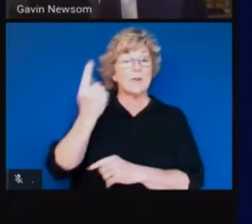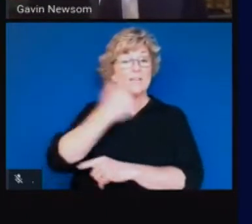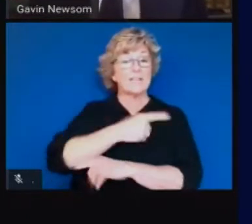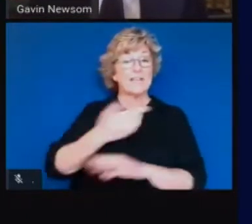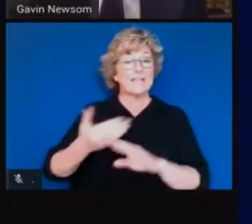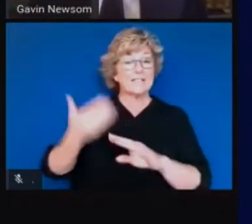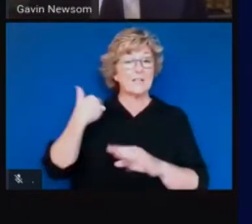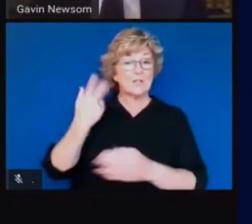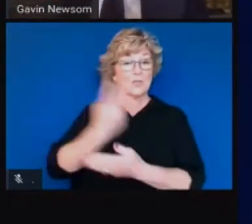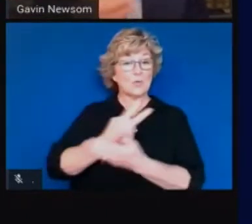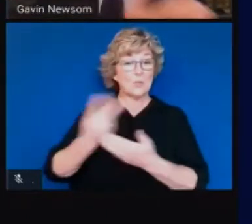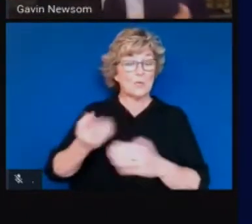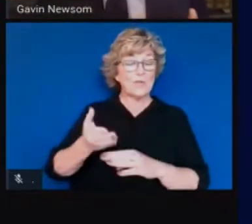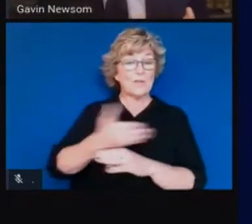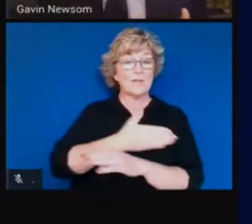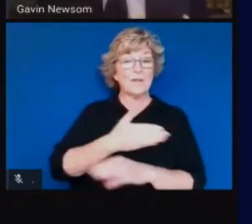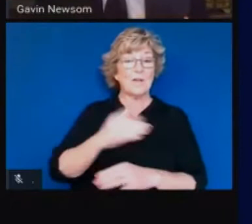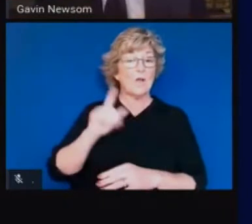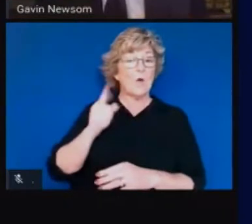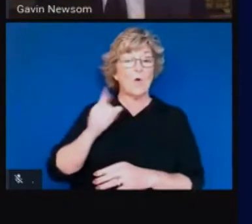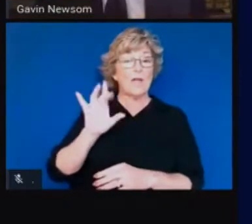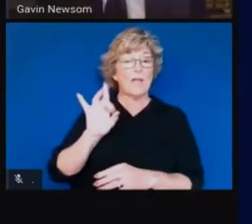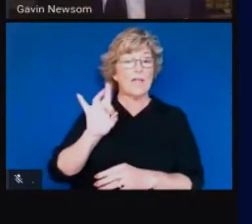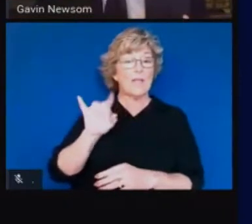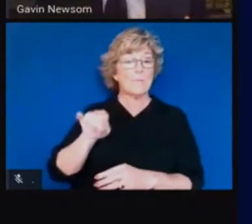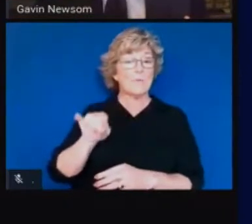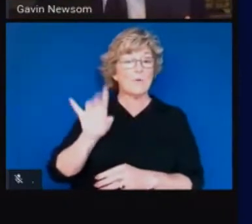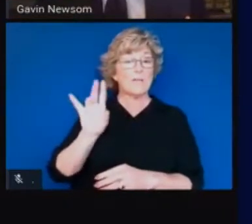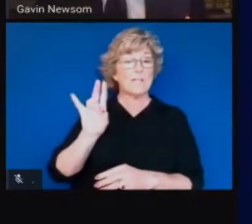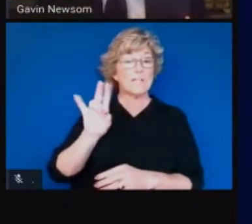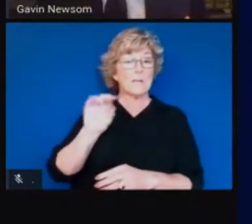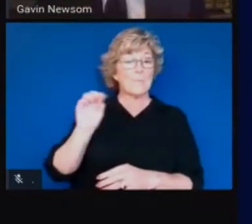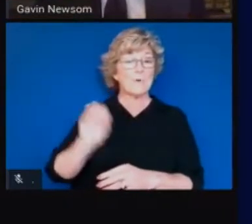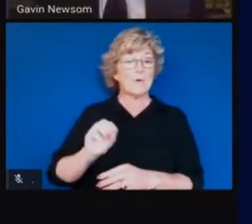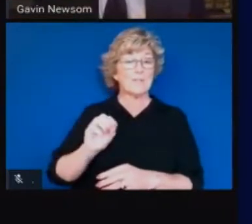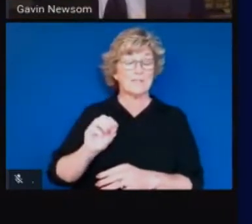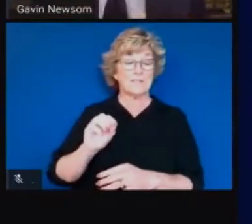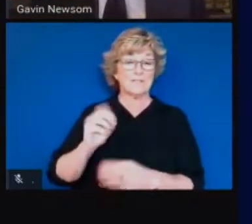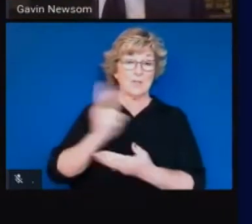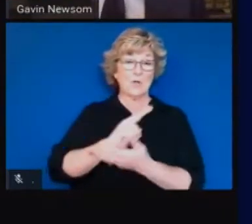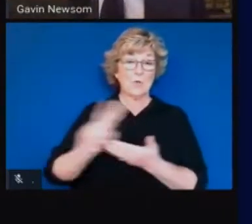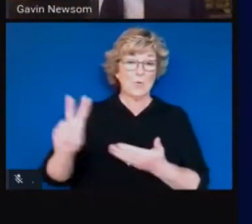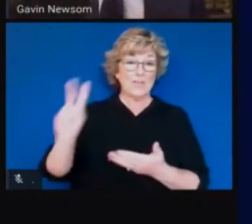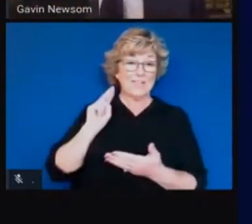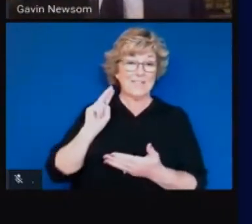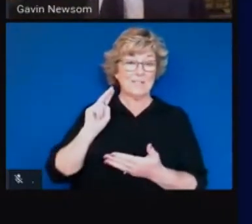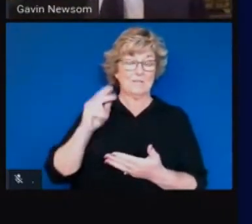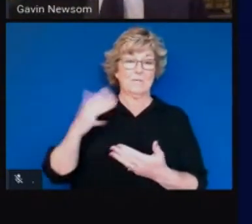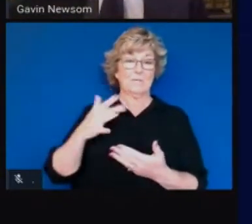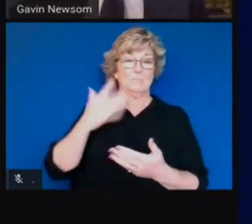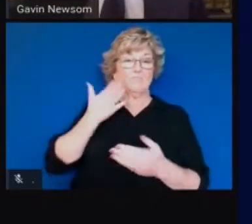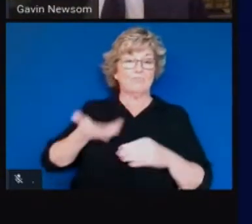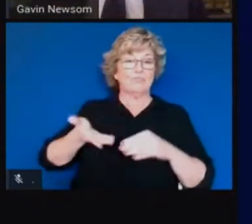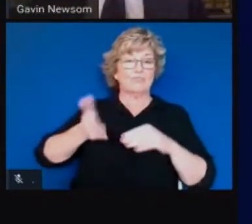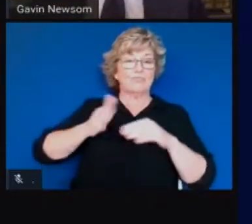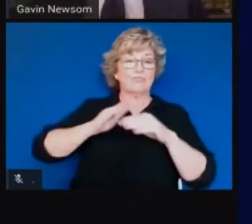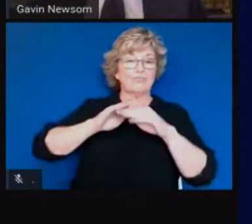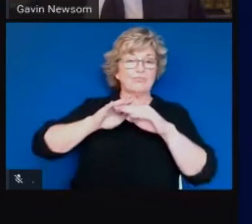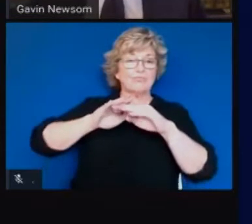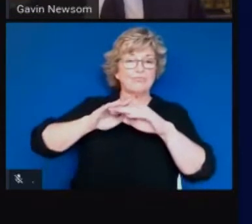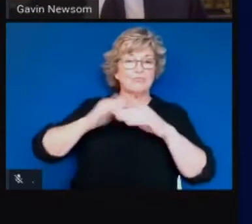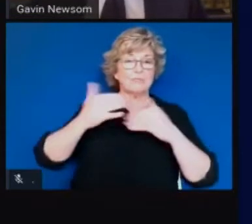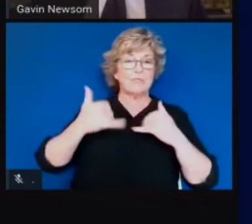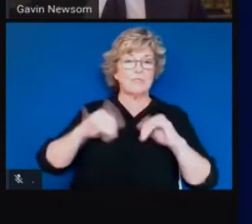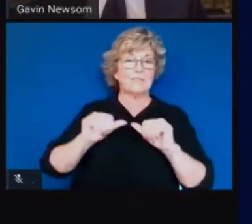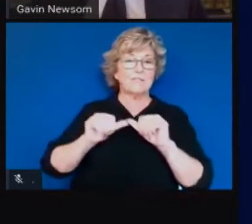That 12%, we were at 8.7% just 14 days ago. So you see that rate of growth, that trajectory